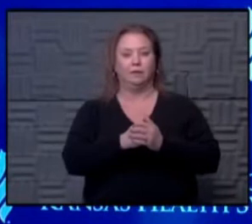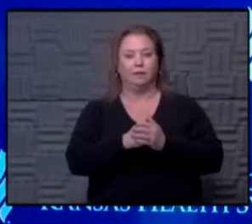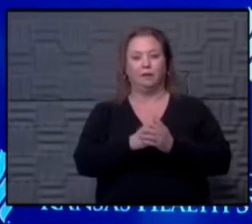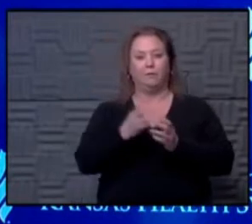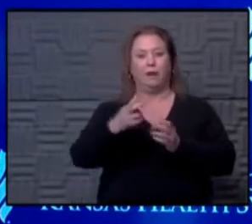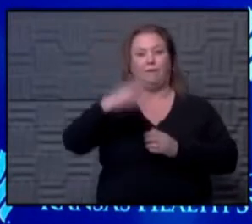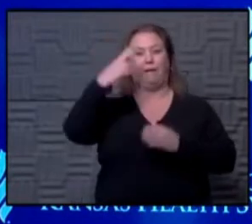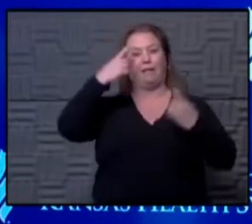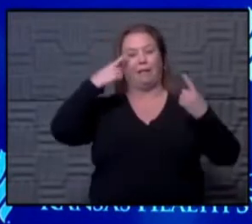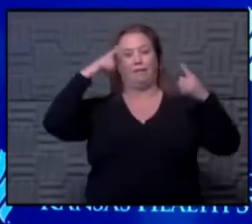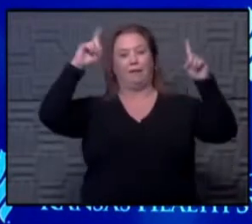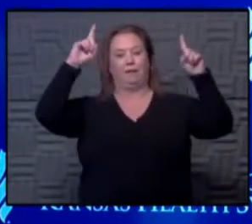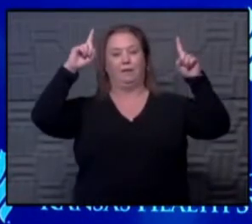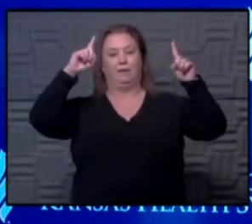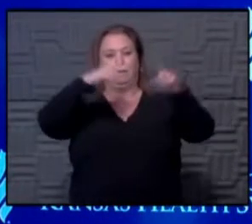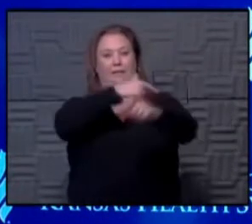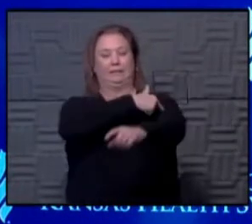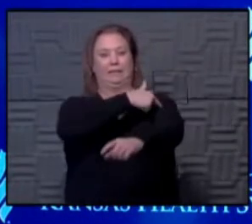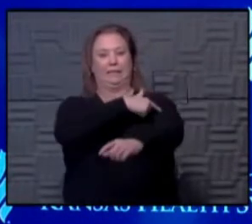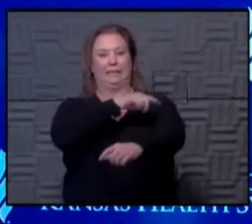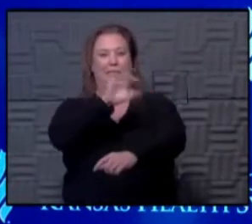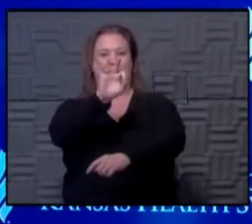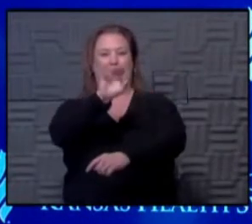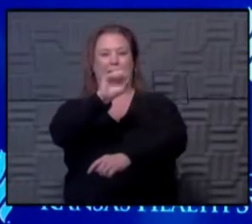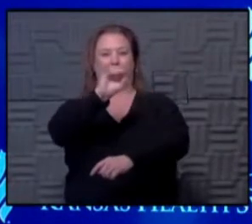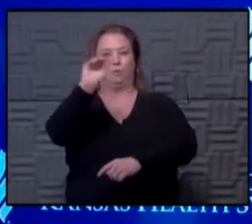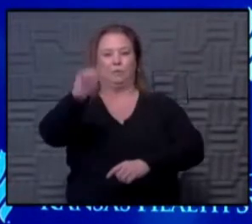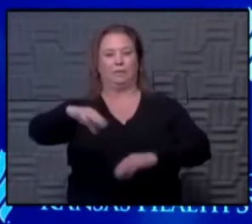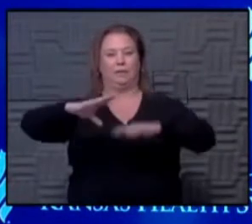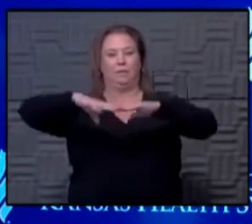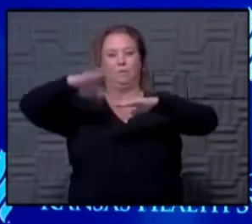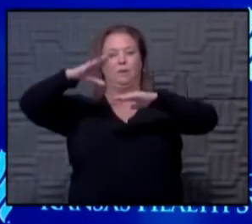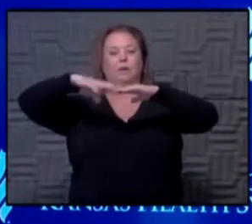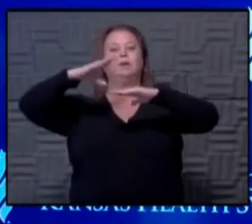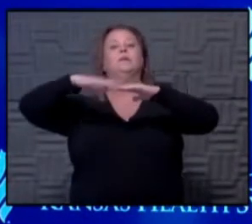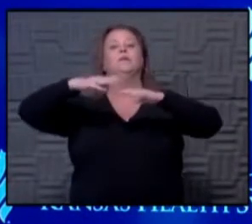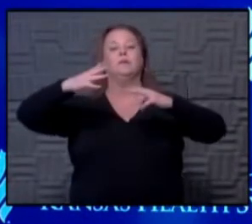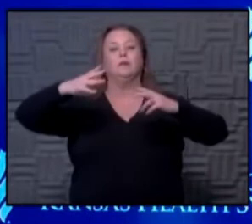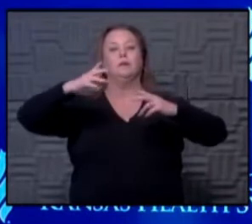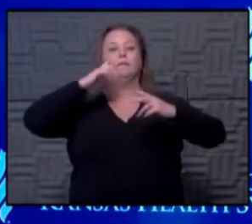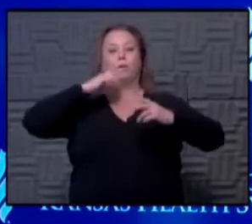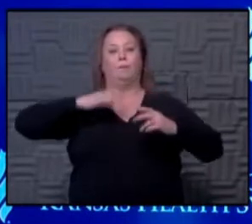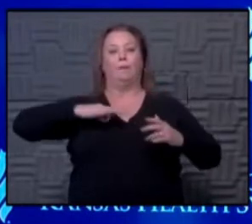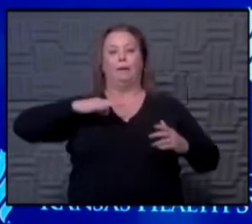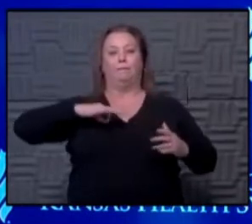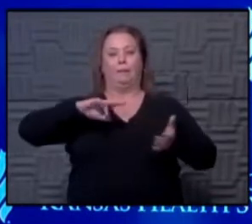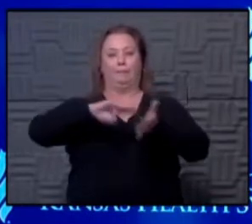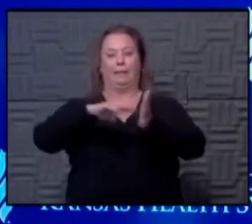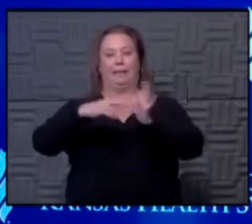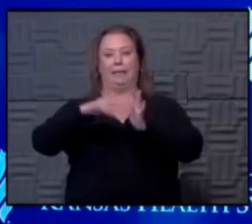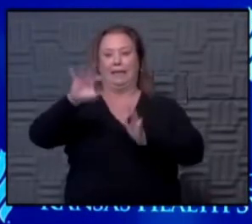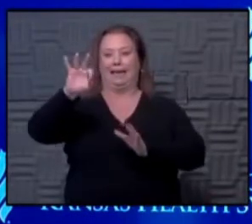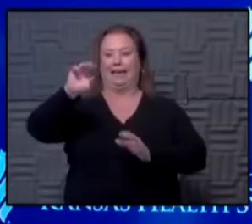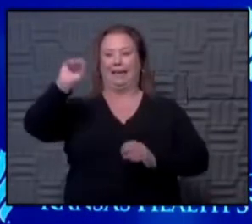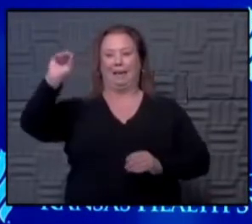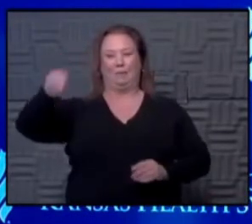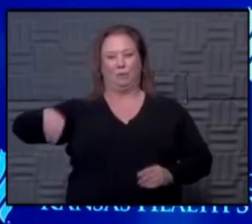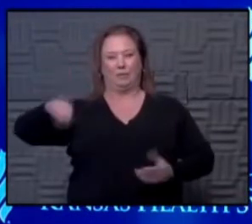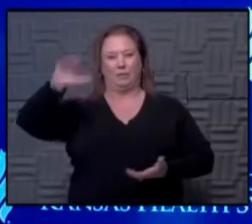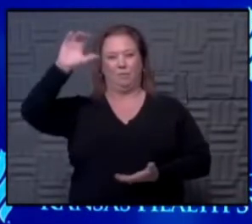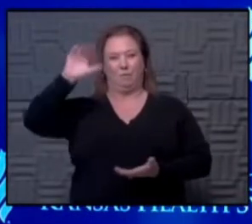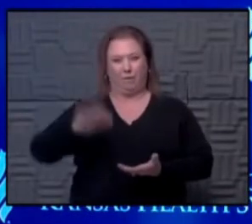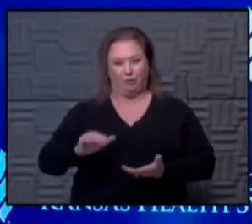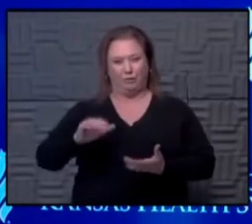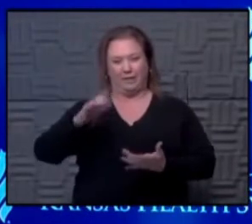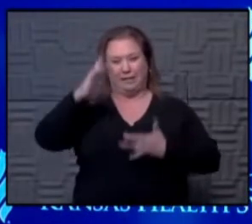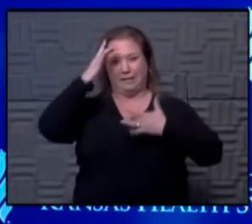a highly efficacious vaccine that stays in the 90% or greater range for benefit, meaning 90% reduction